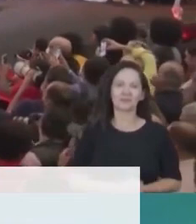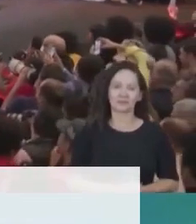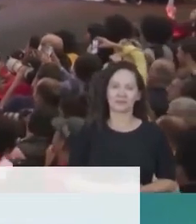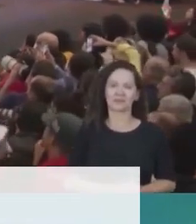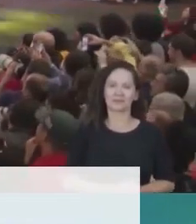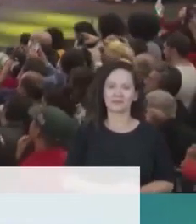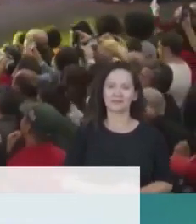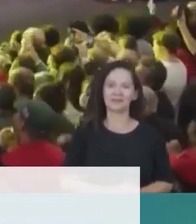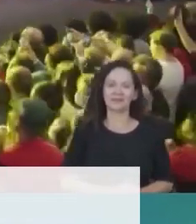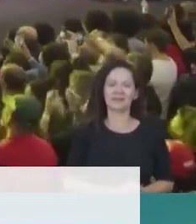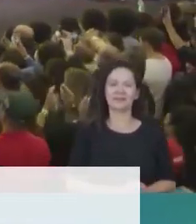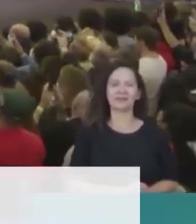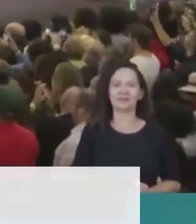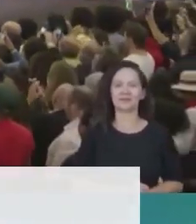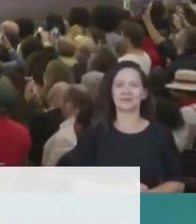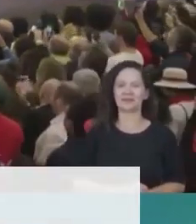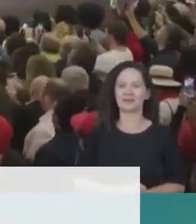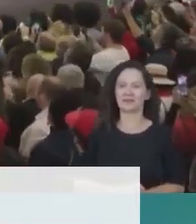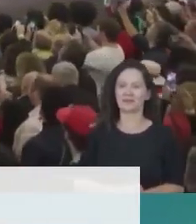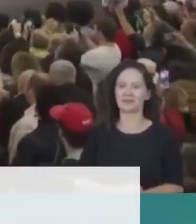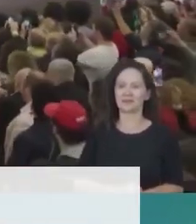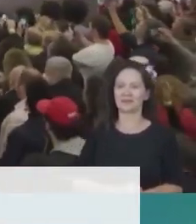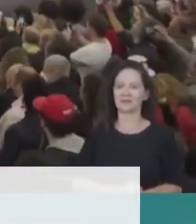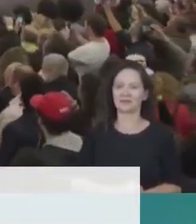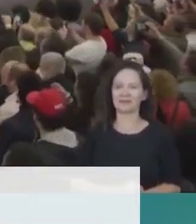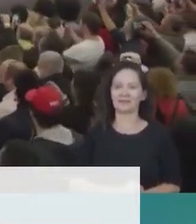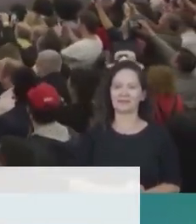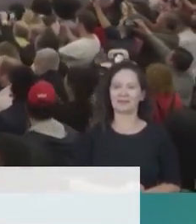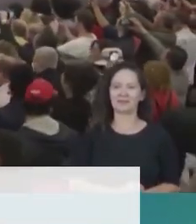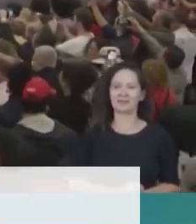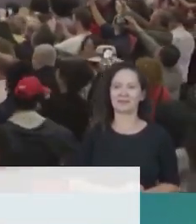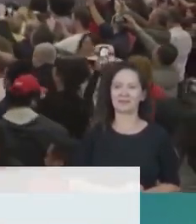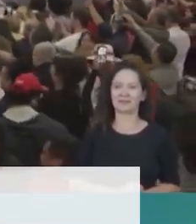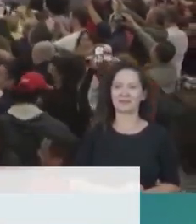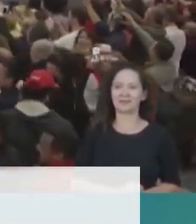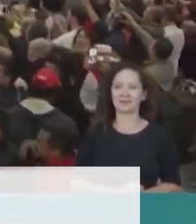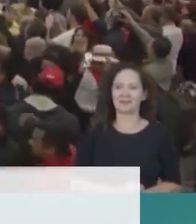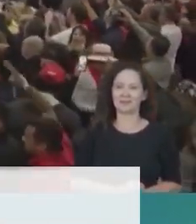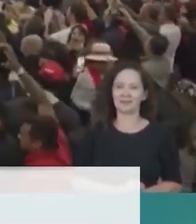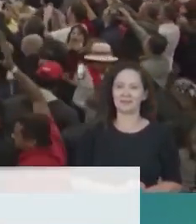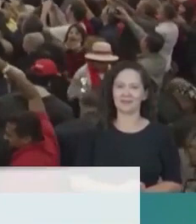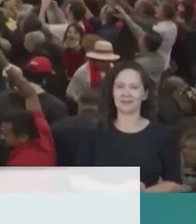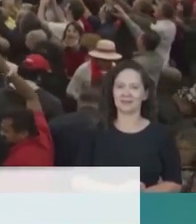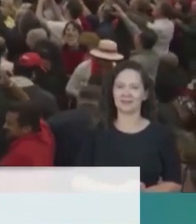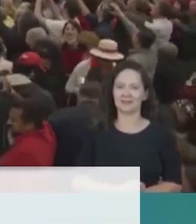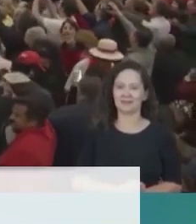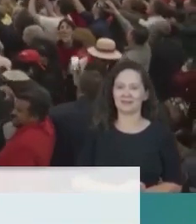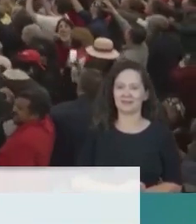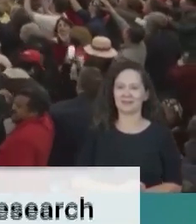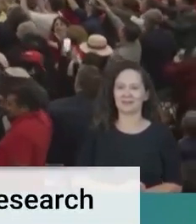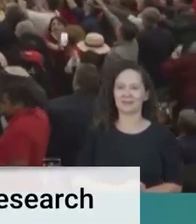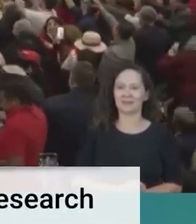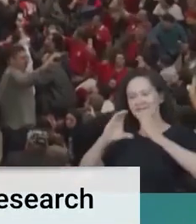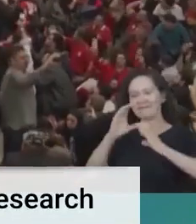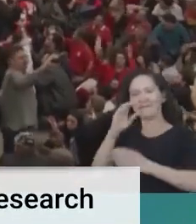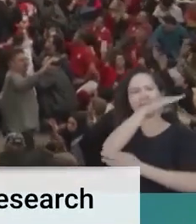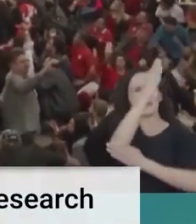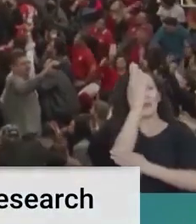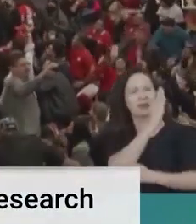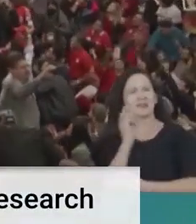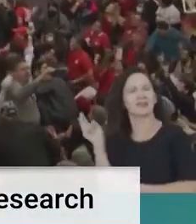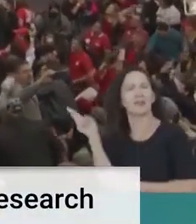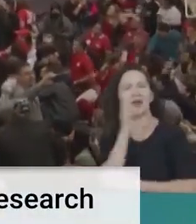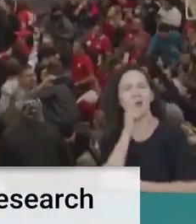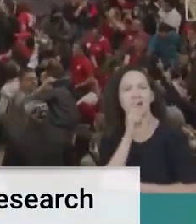the governor of São Paulo state, what Haddad told me is that the key issue in this election is, yes, to